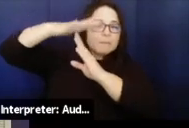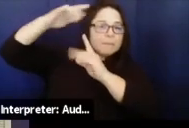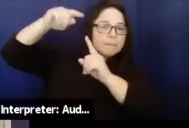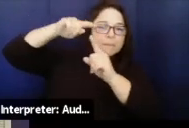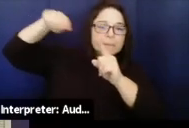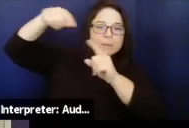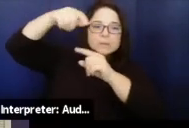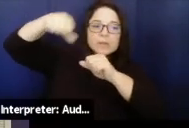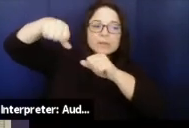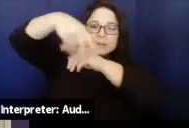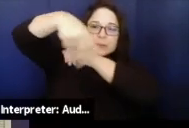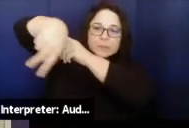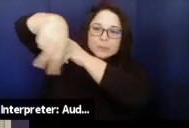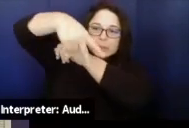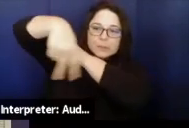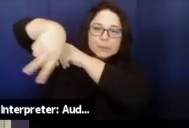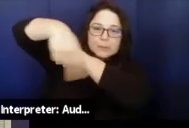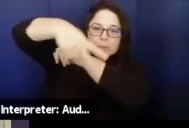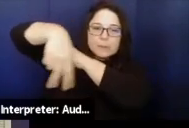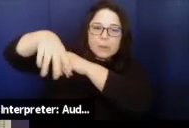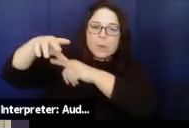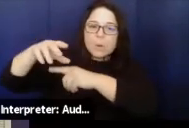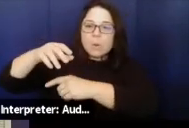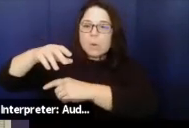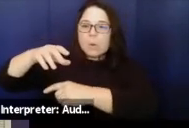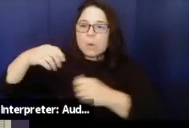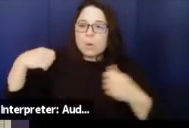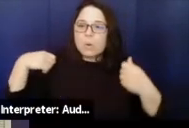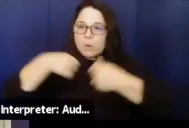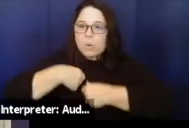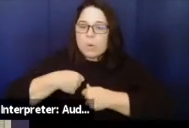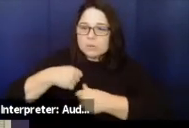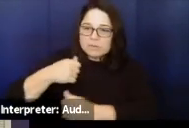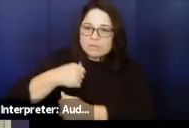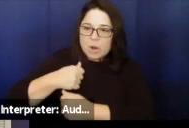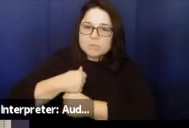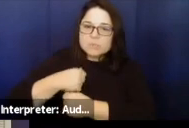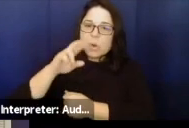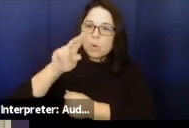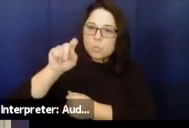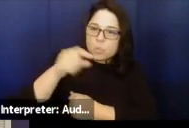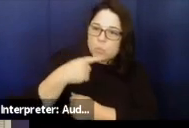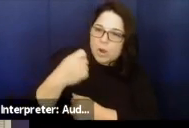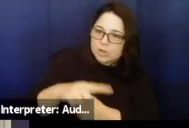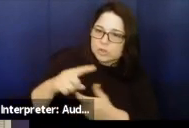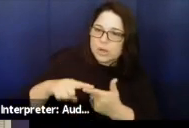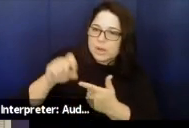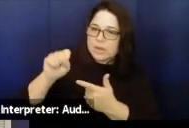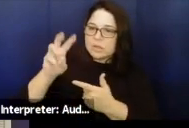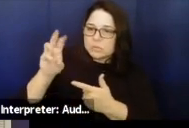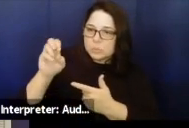Neutrality dangle the coats of arms of Russia, Sweden, Denmark, and the Dutch Republic.